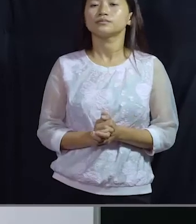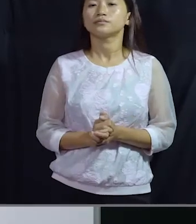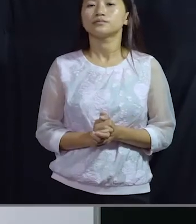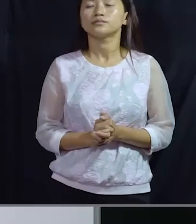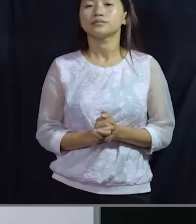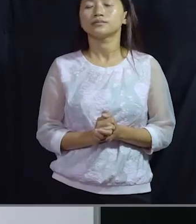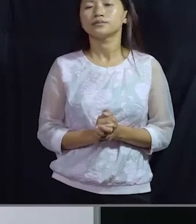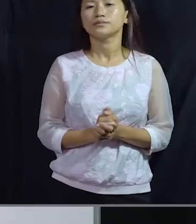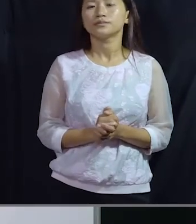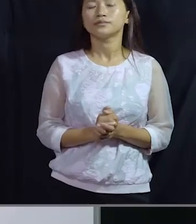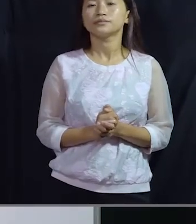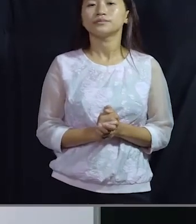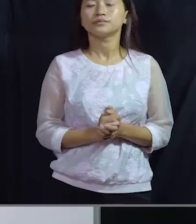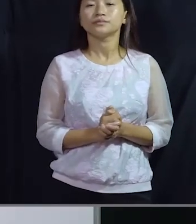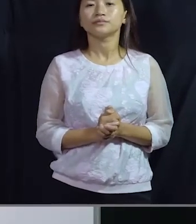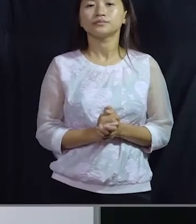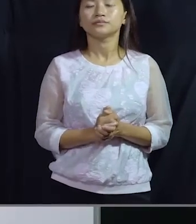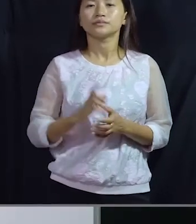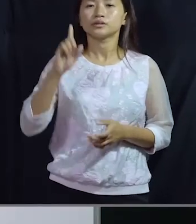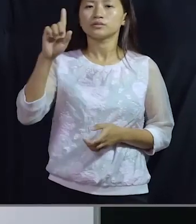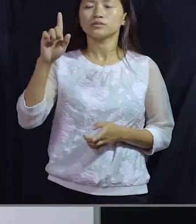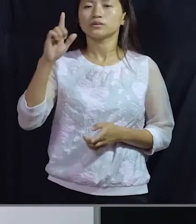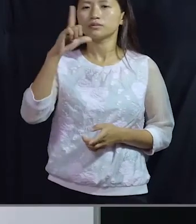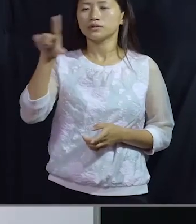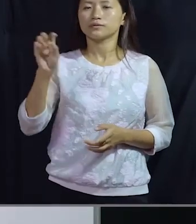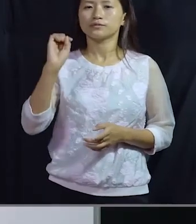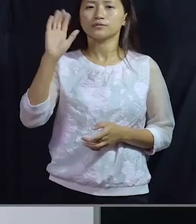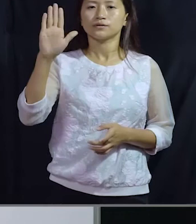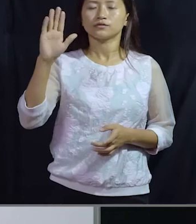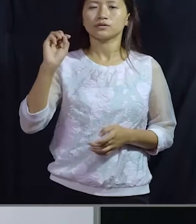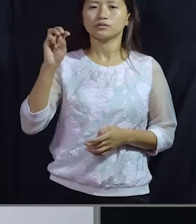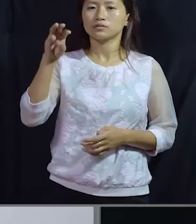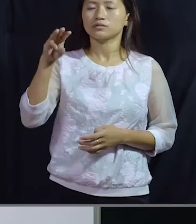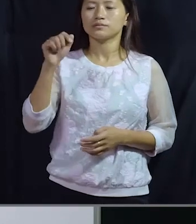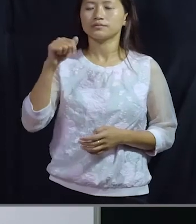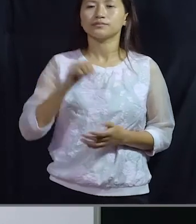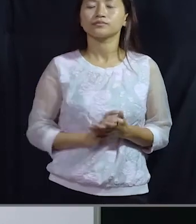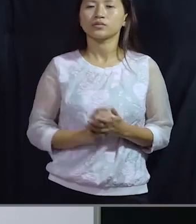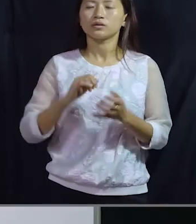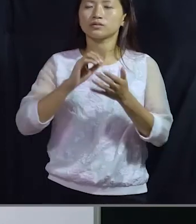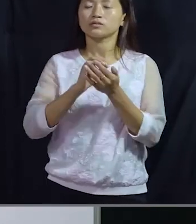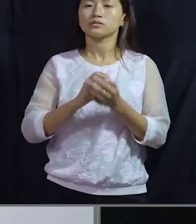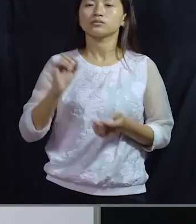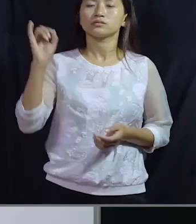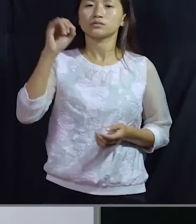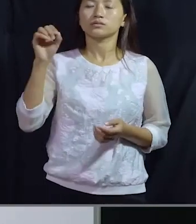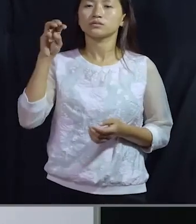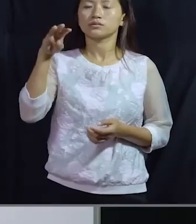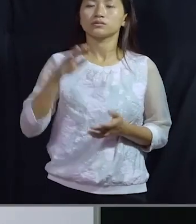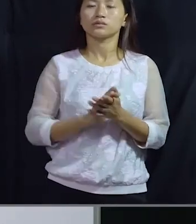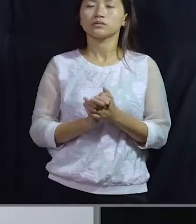already increased by 30,000, so it is 1,50,000 now. Stock is 6,000, but it has been reduced